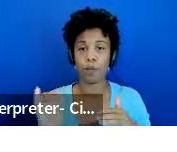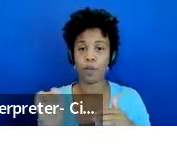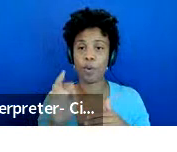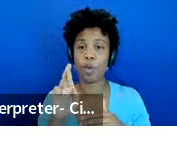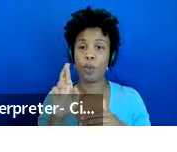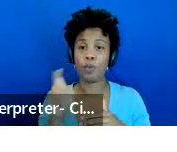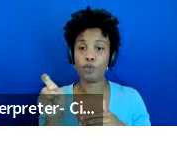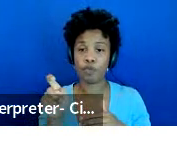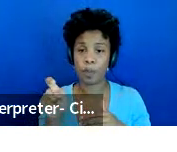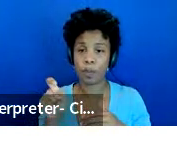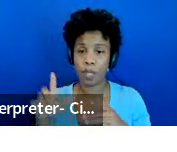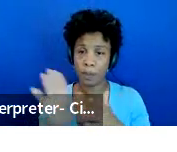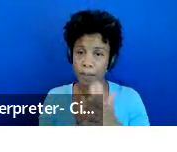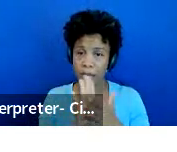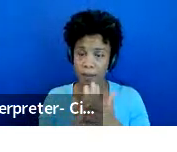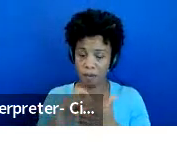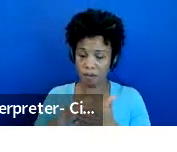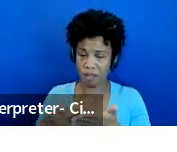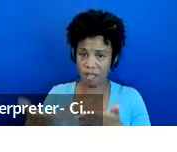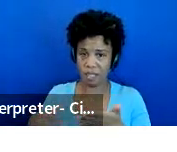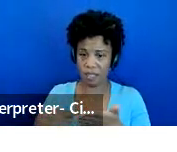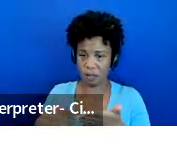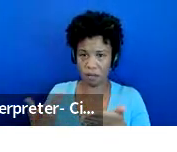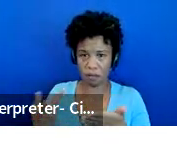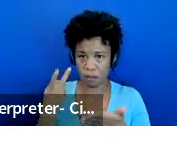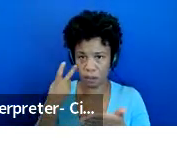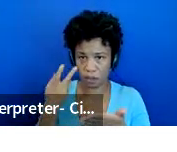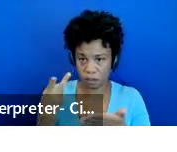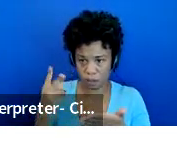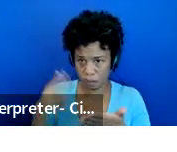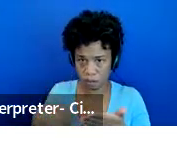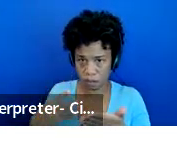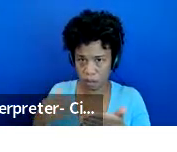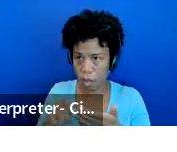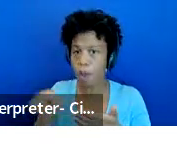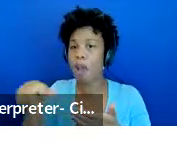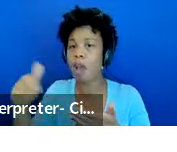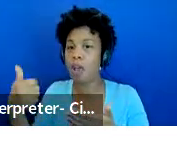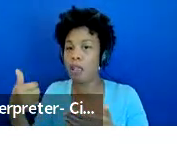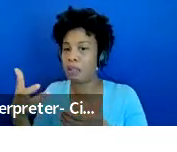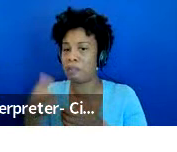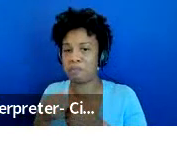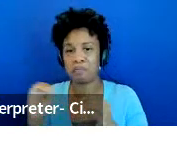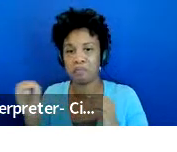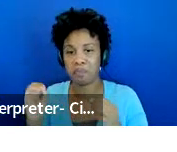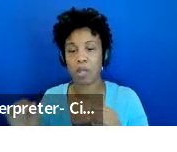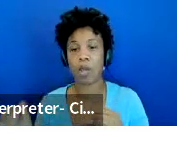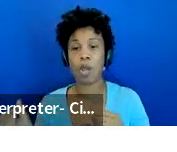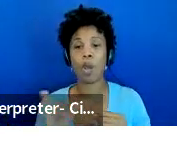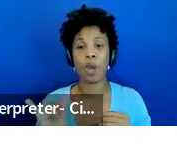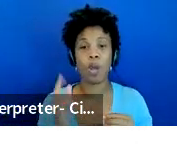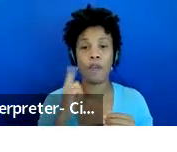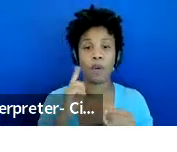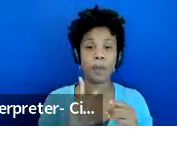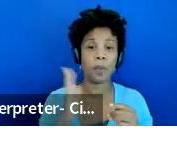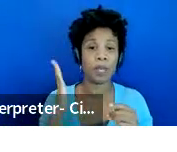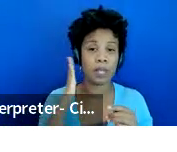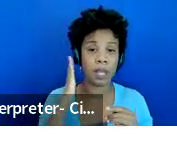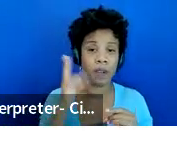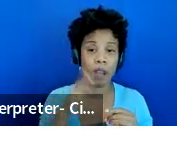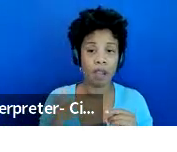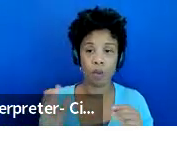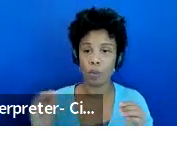formats. Two, for deaf persons or persons who were hard of hearing, there were no sign language interpreters or staff